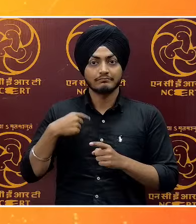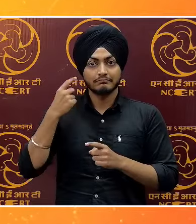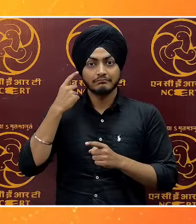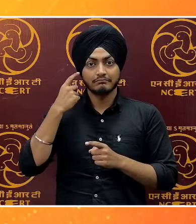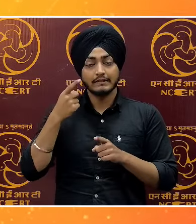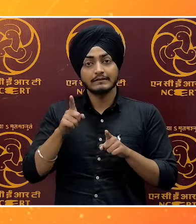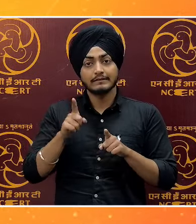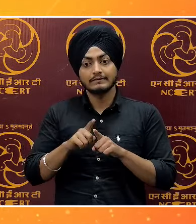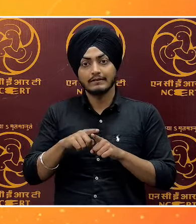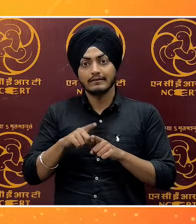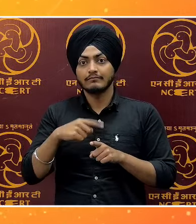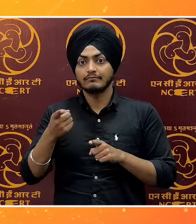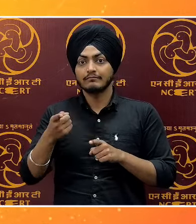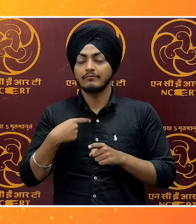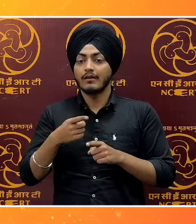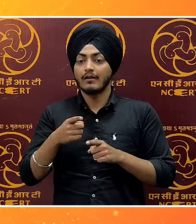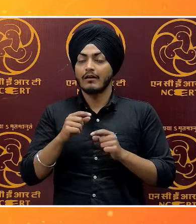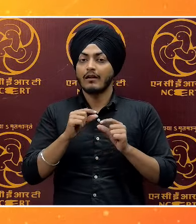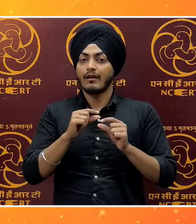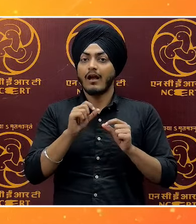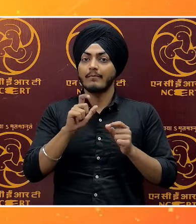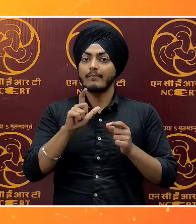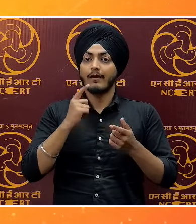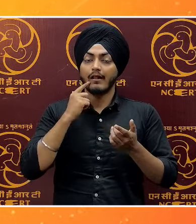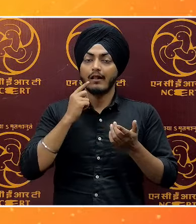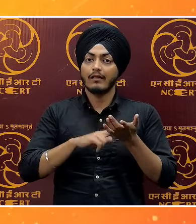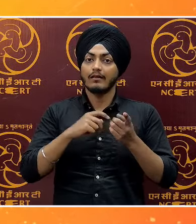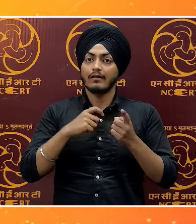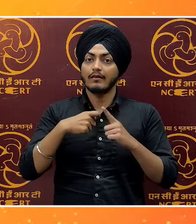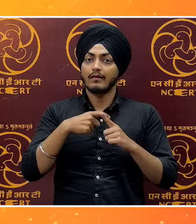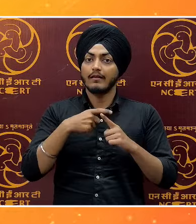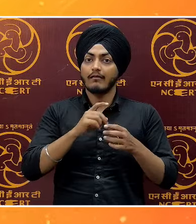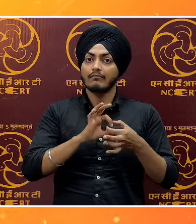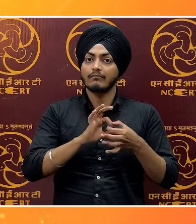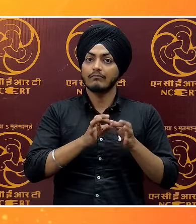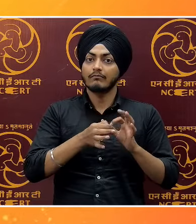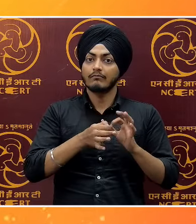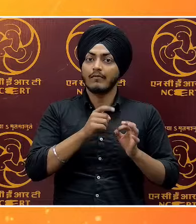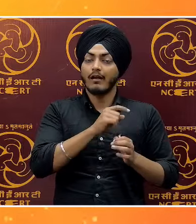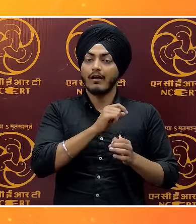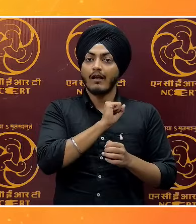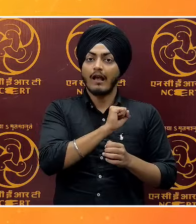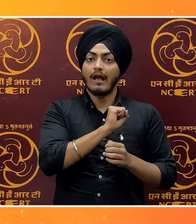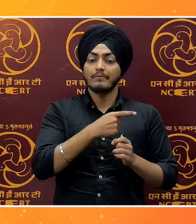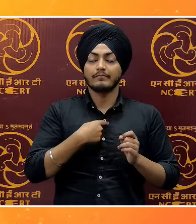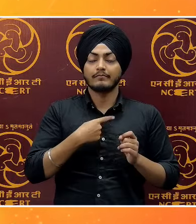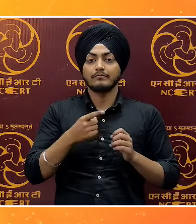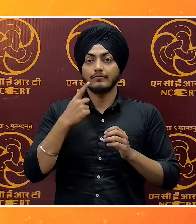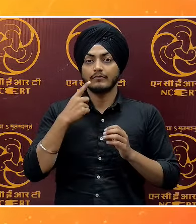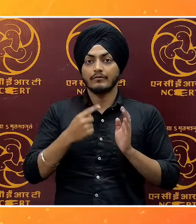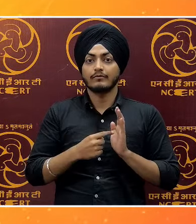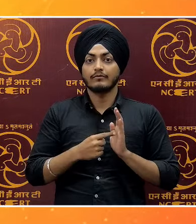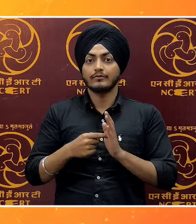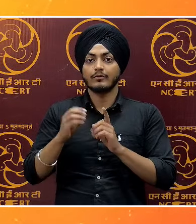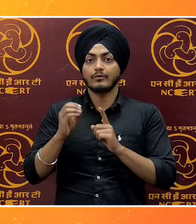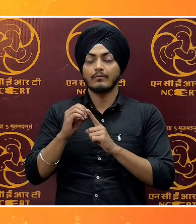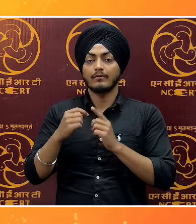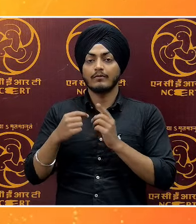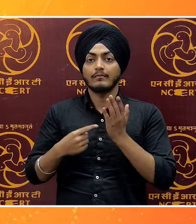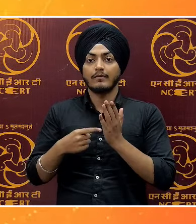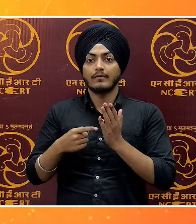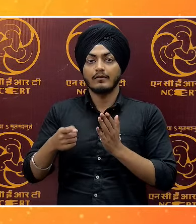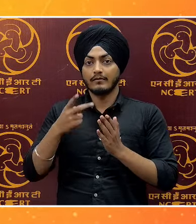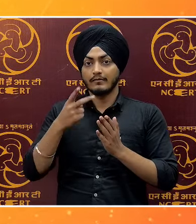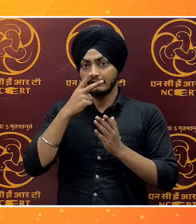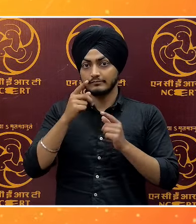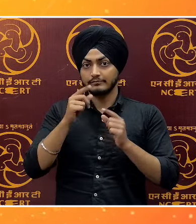listen to the same. And ma'am, you've shared the link also through which we can access it. You can show the link to our viewers as well in the PPT. Ma'am has shared the